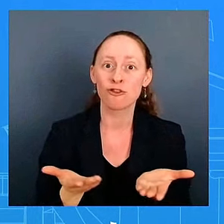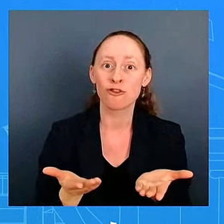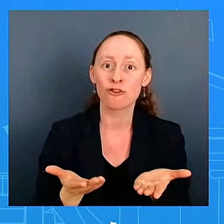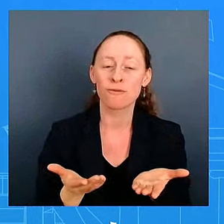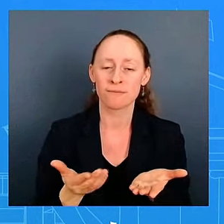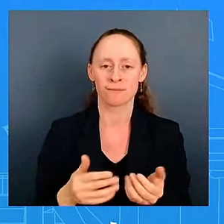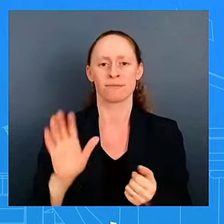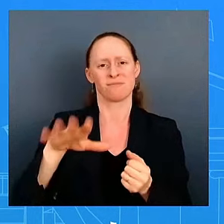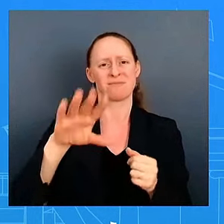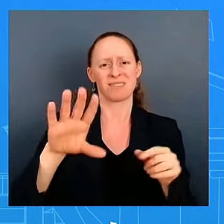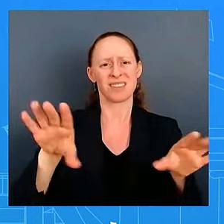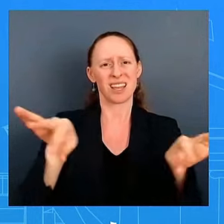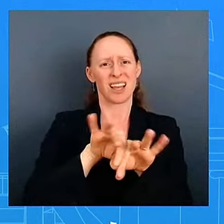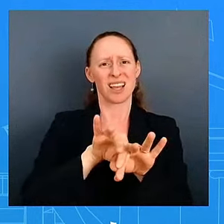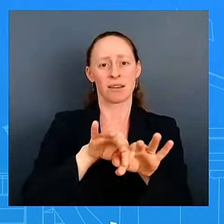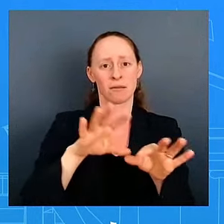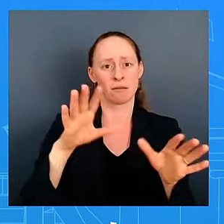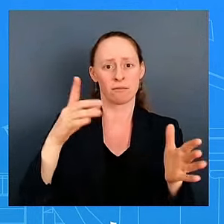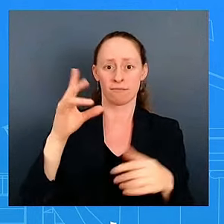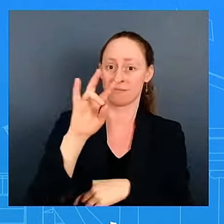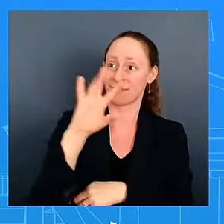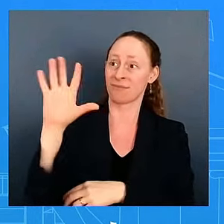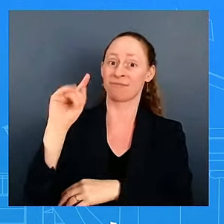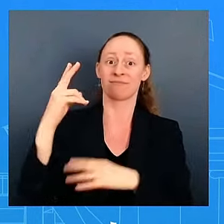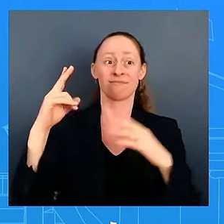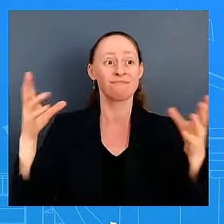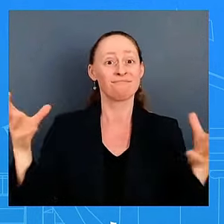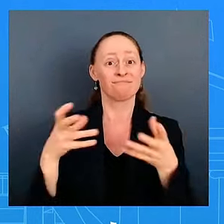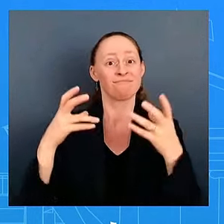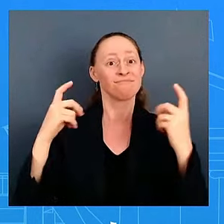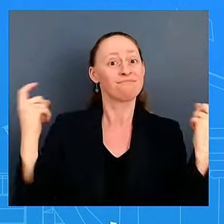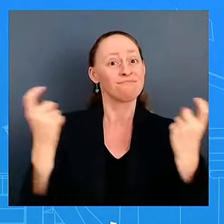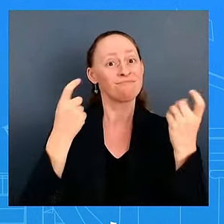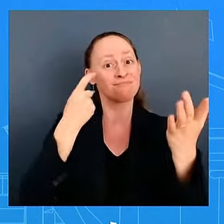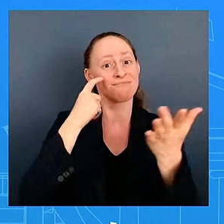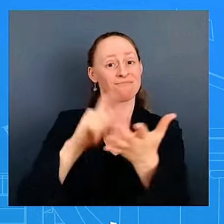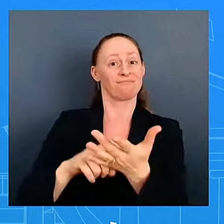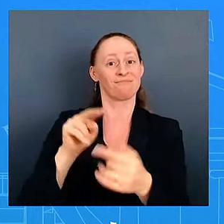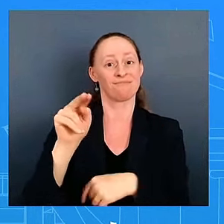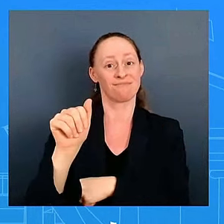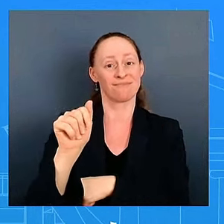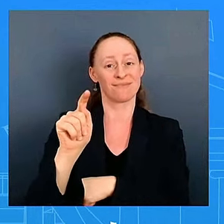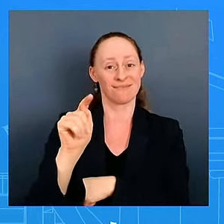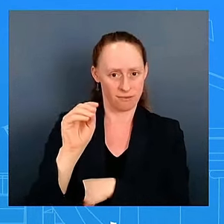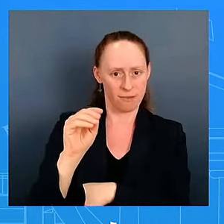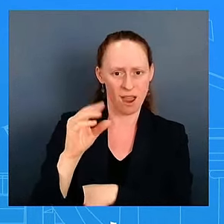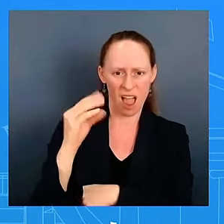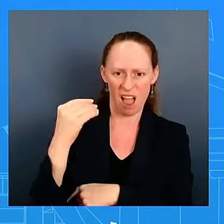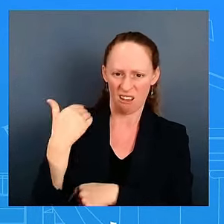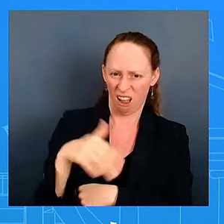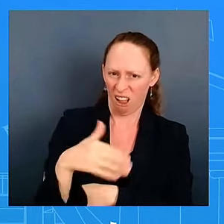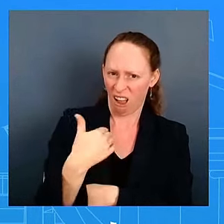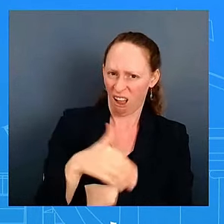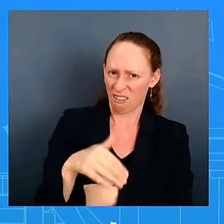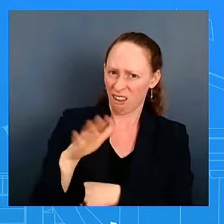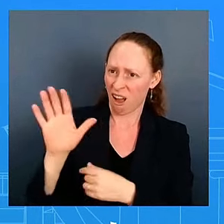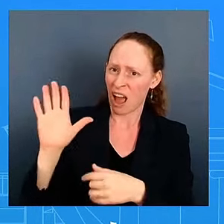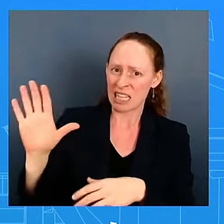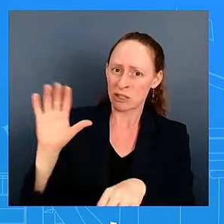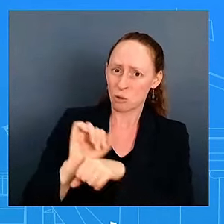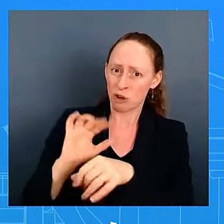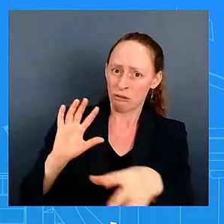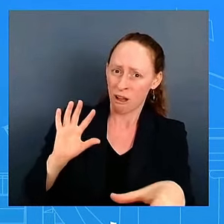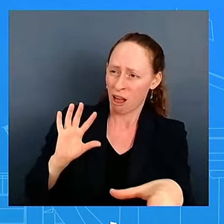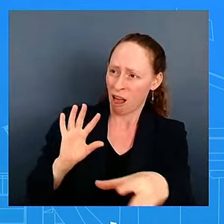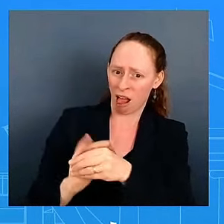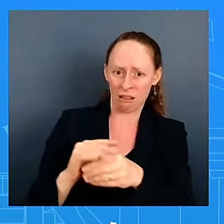and I think all of the work that the president has been able to do will be on full display. Just one last question. If the president's health were to